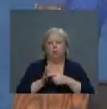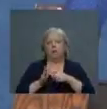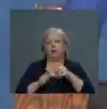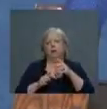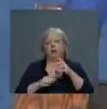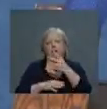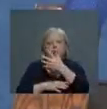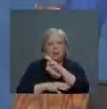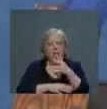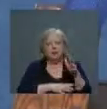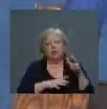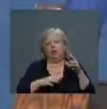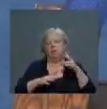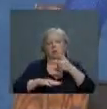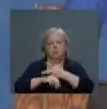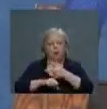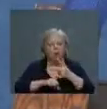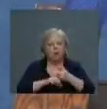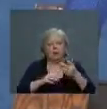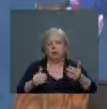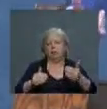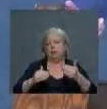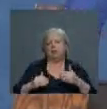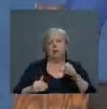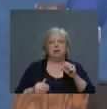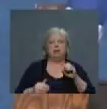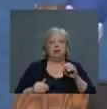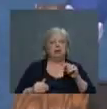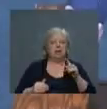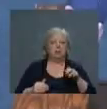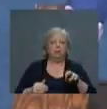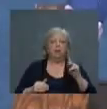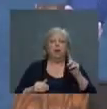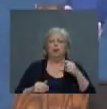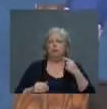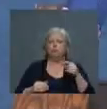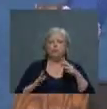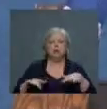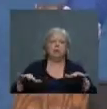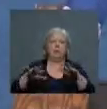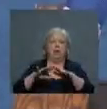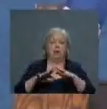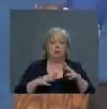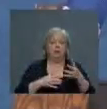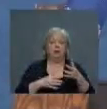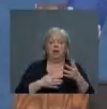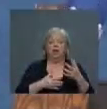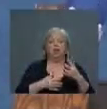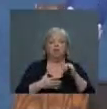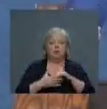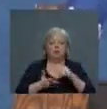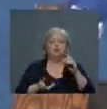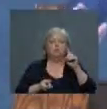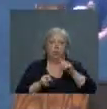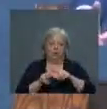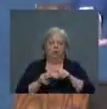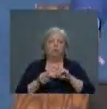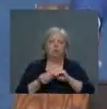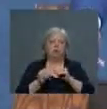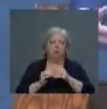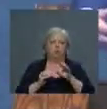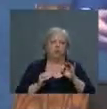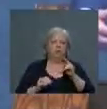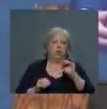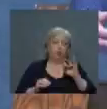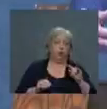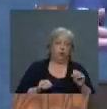setbacks, green space, and we made that in this application that has reduced the number of units. Now they're going to be